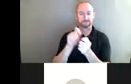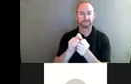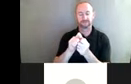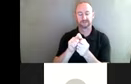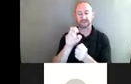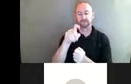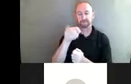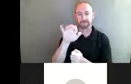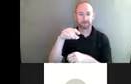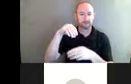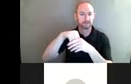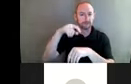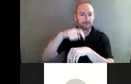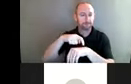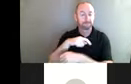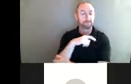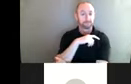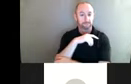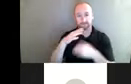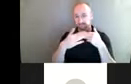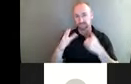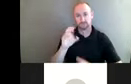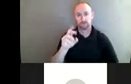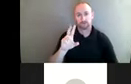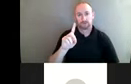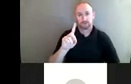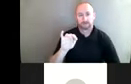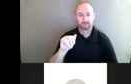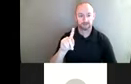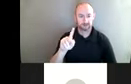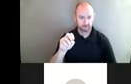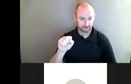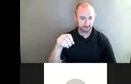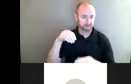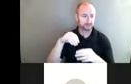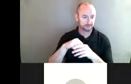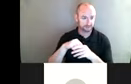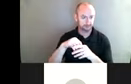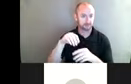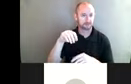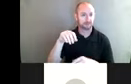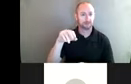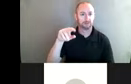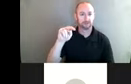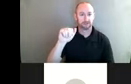point in time. From there on, your coordinates in that ref will be time-dependent. Whoop, time-dependent,